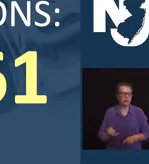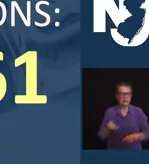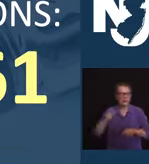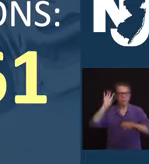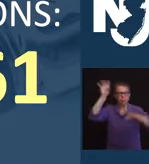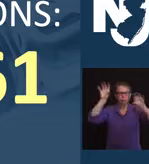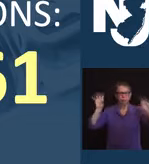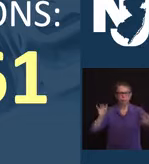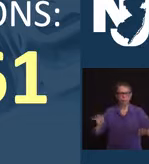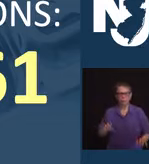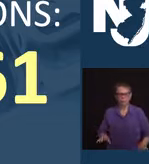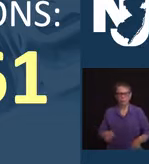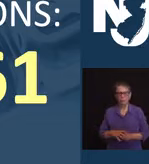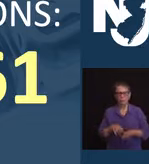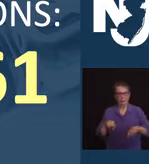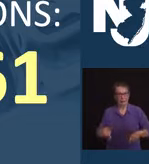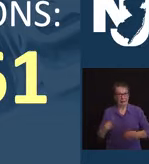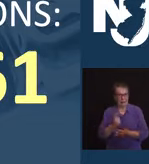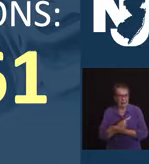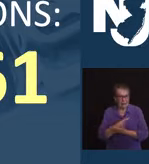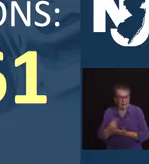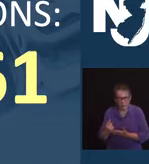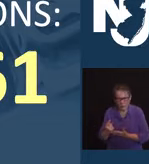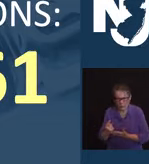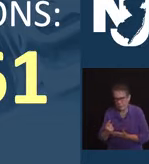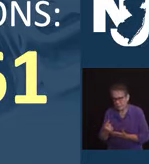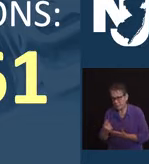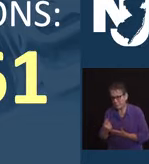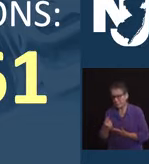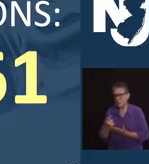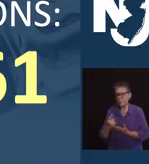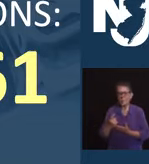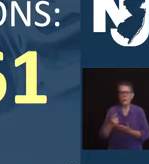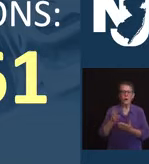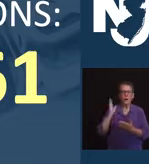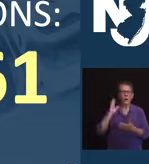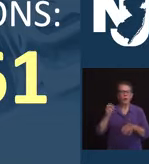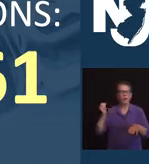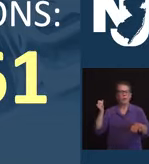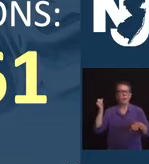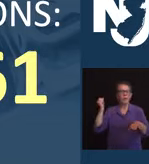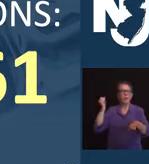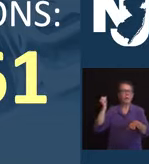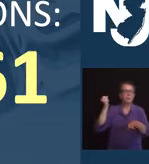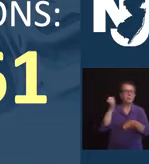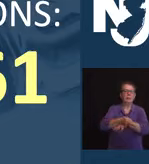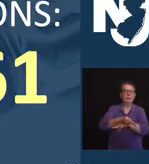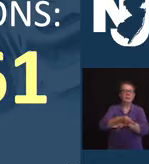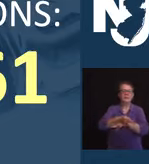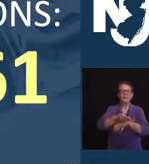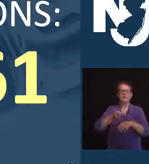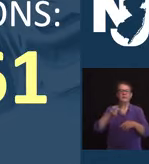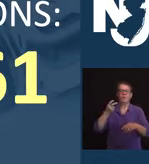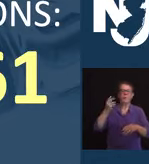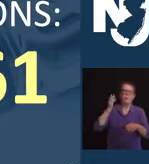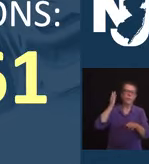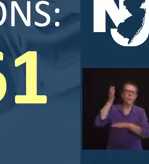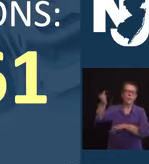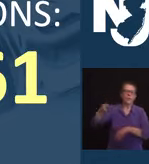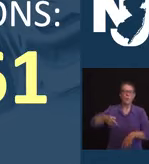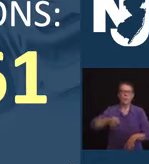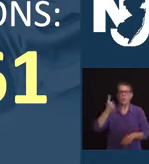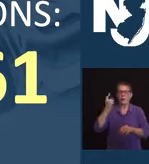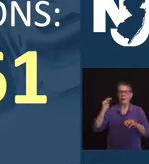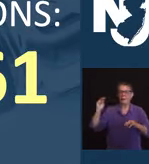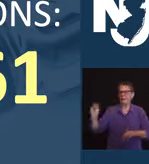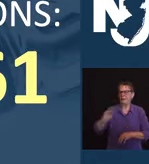surpass the milestone just unto themselves of 1 million doses administered. As that milestone nears, I